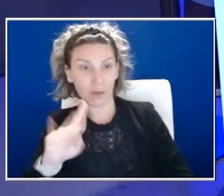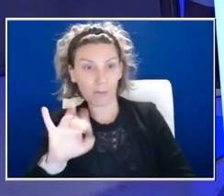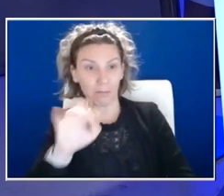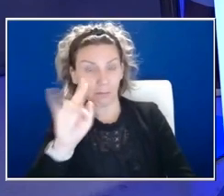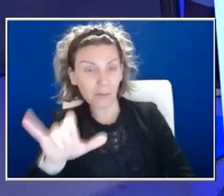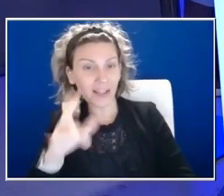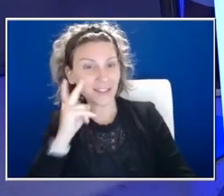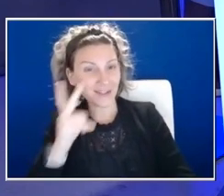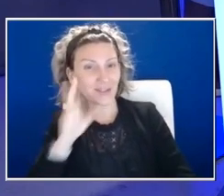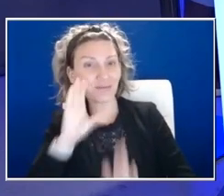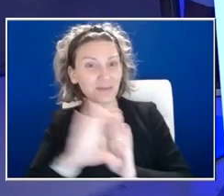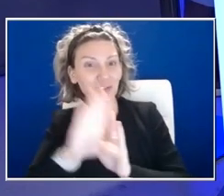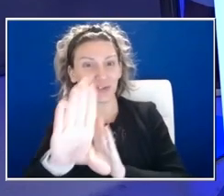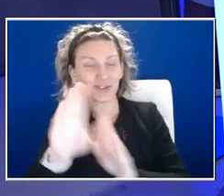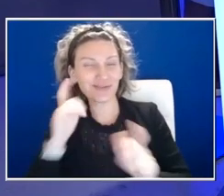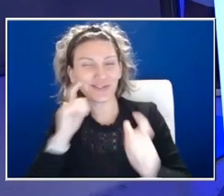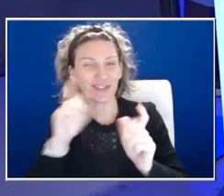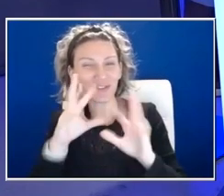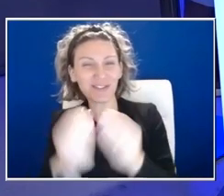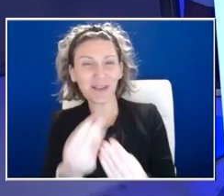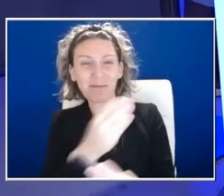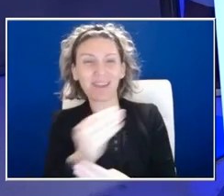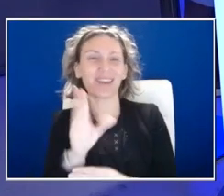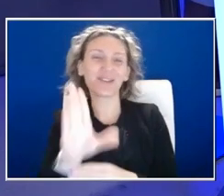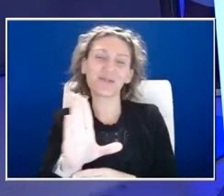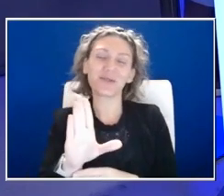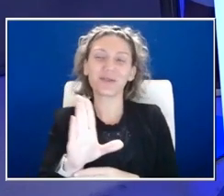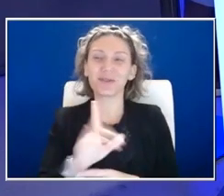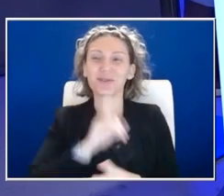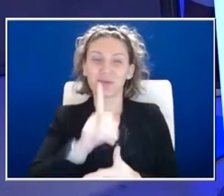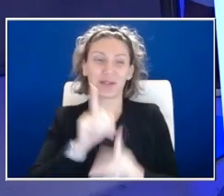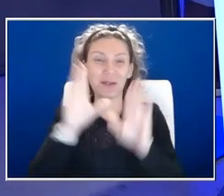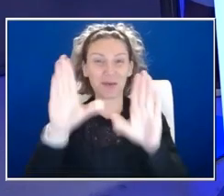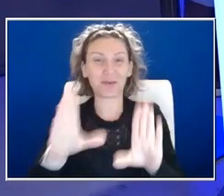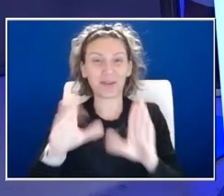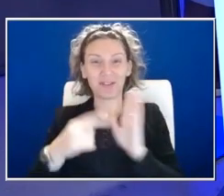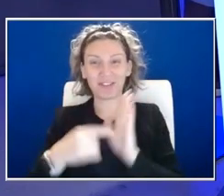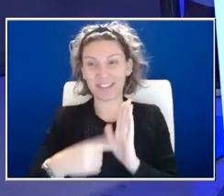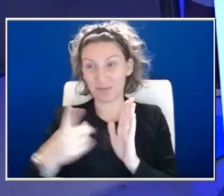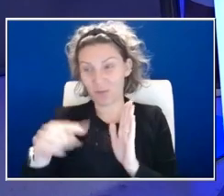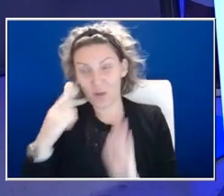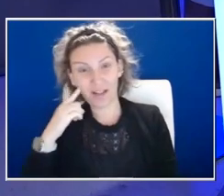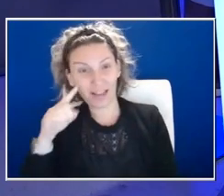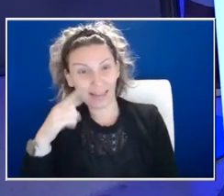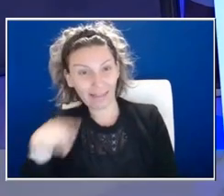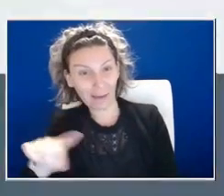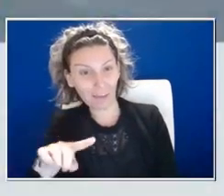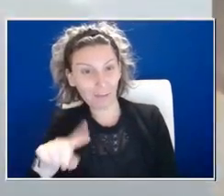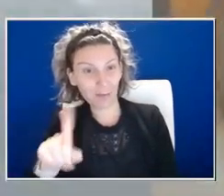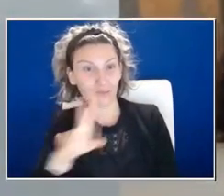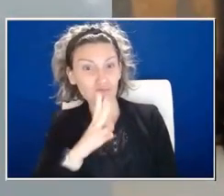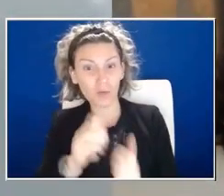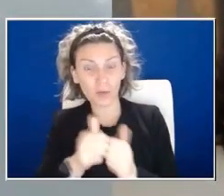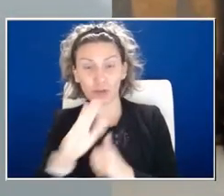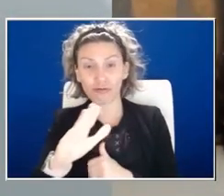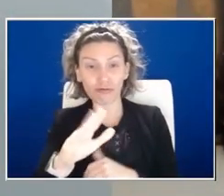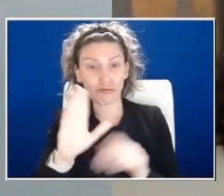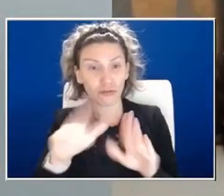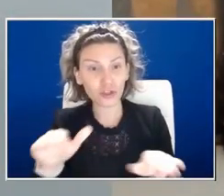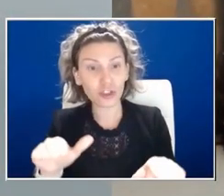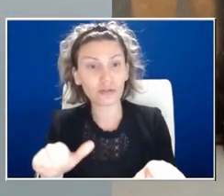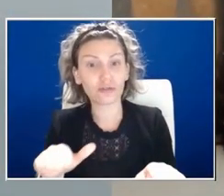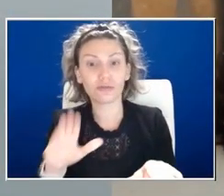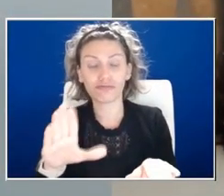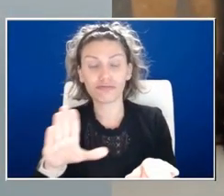large family, and you're really quite a great example to them. Do you talk to your children, your daughters and